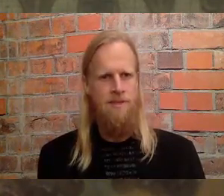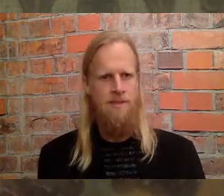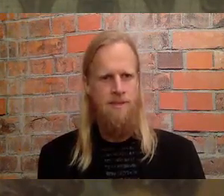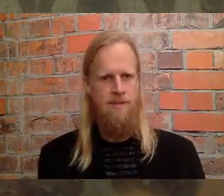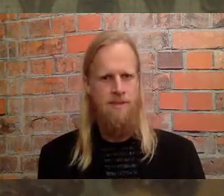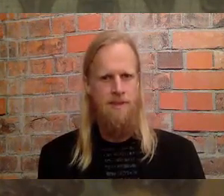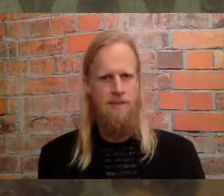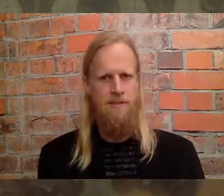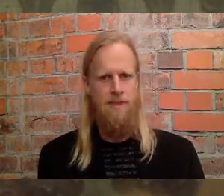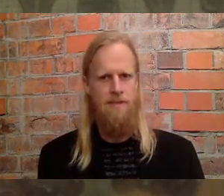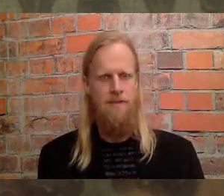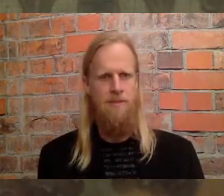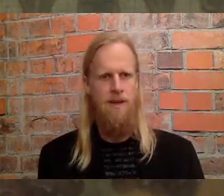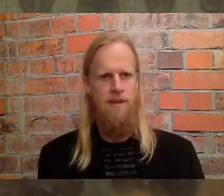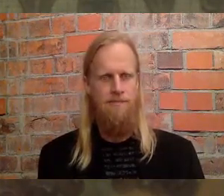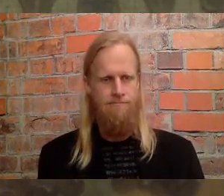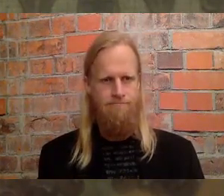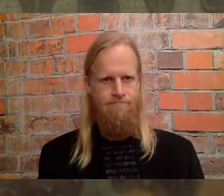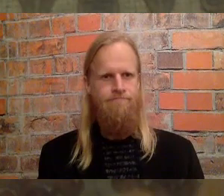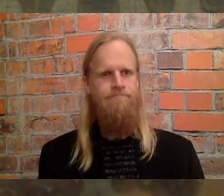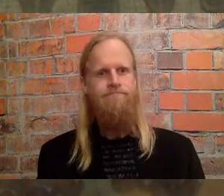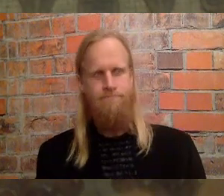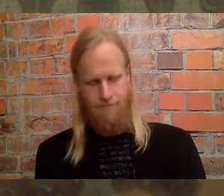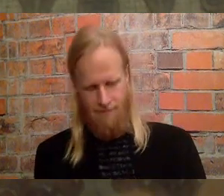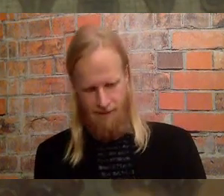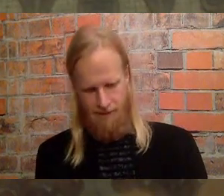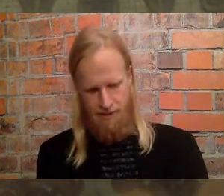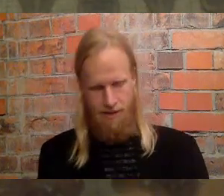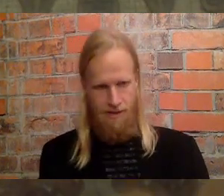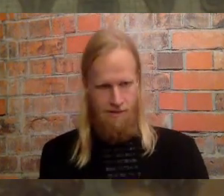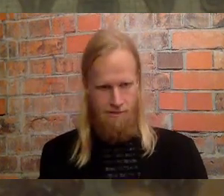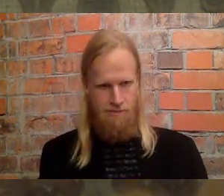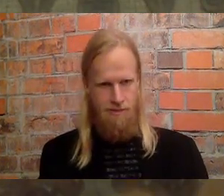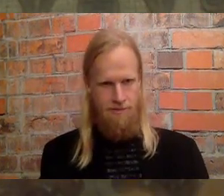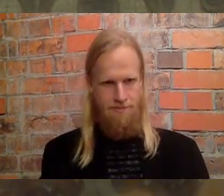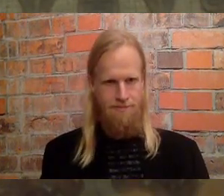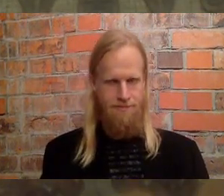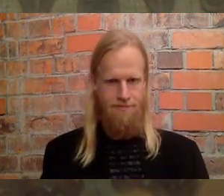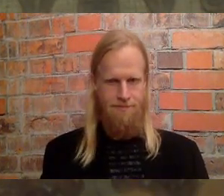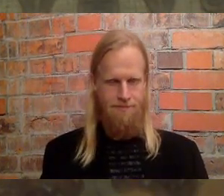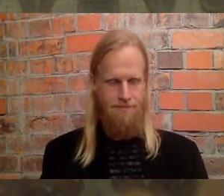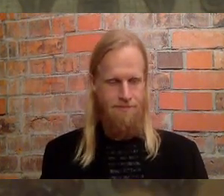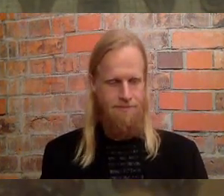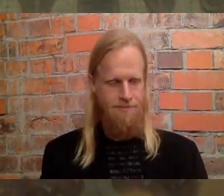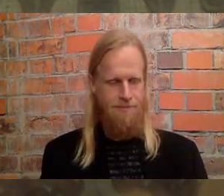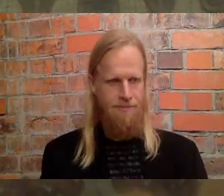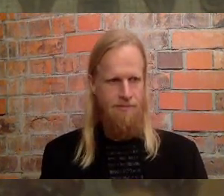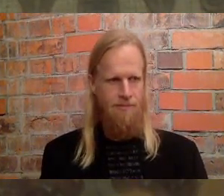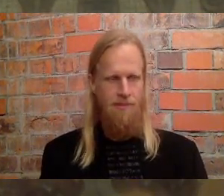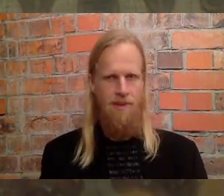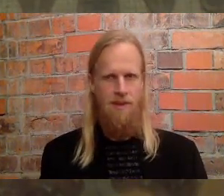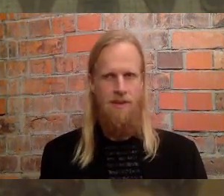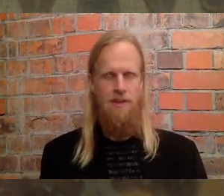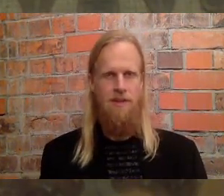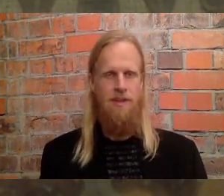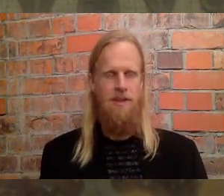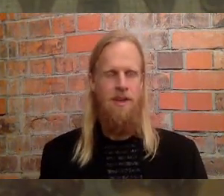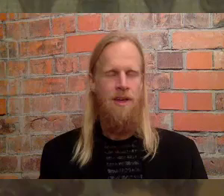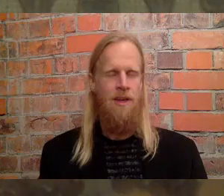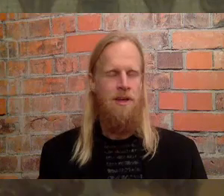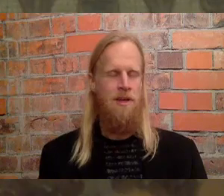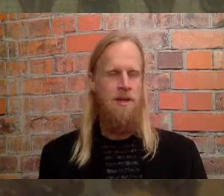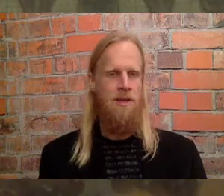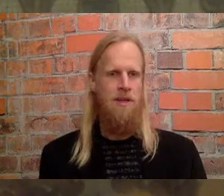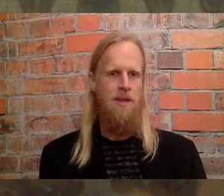me by who or what? Was it your education? Was it a parent?